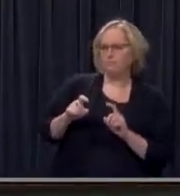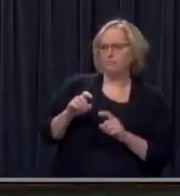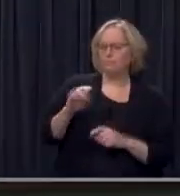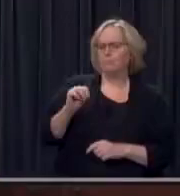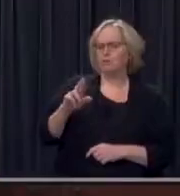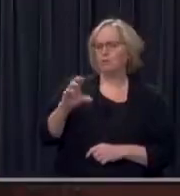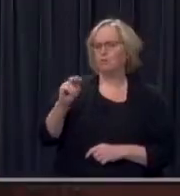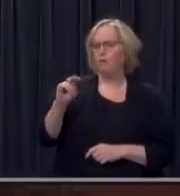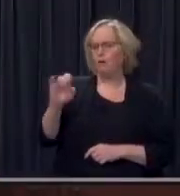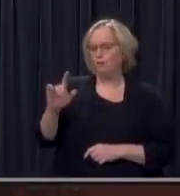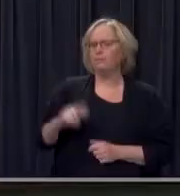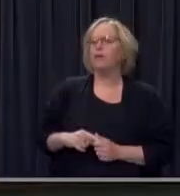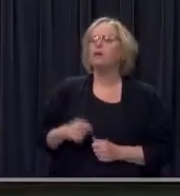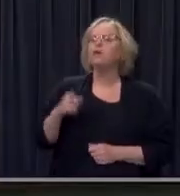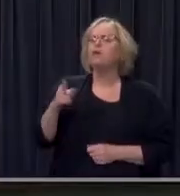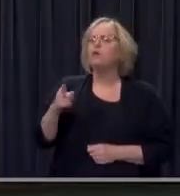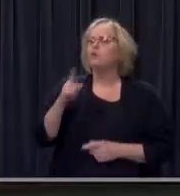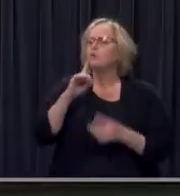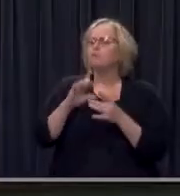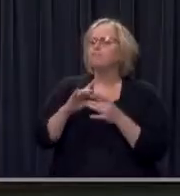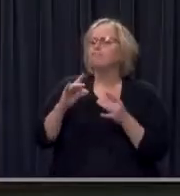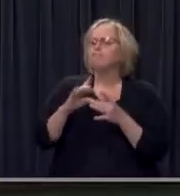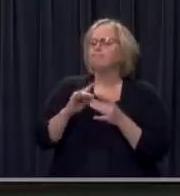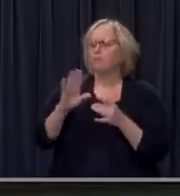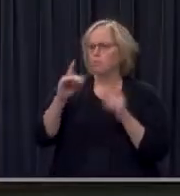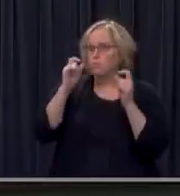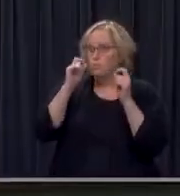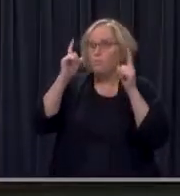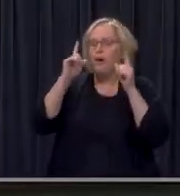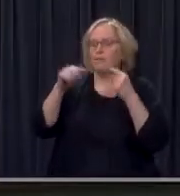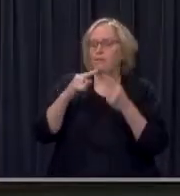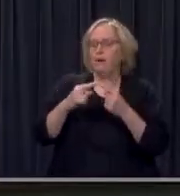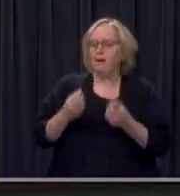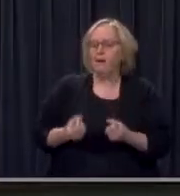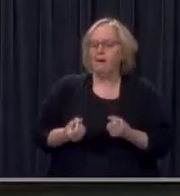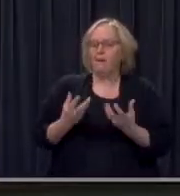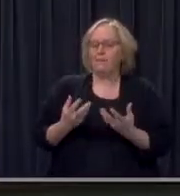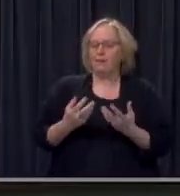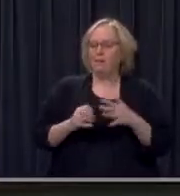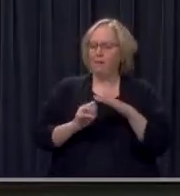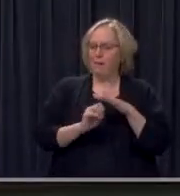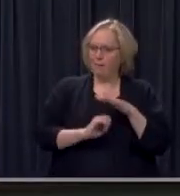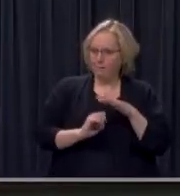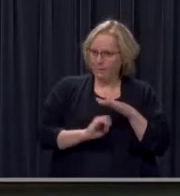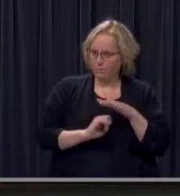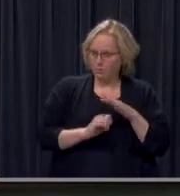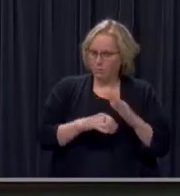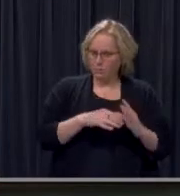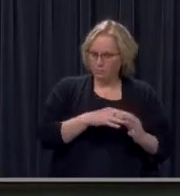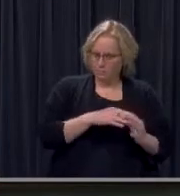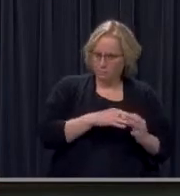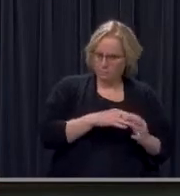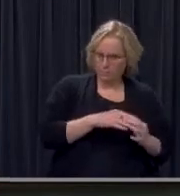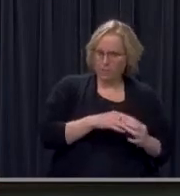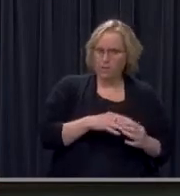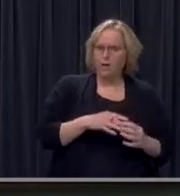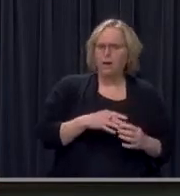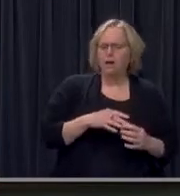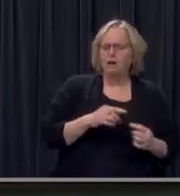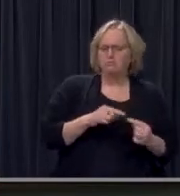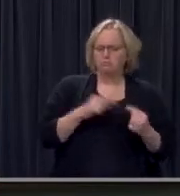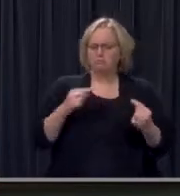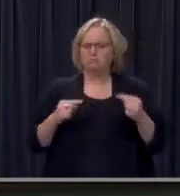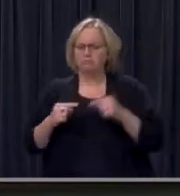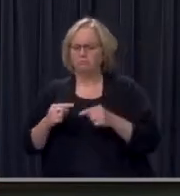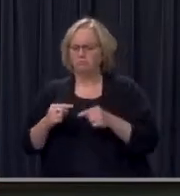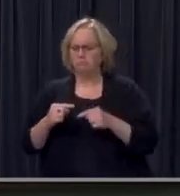You expressed in your surprise around the number of elementary. In reverse, are you surprised,